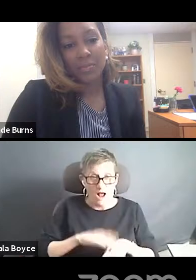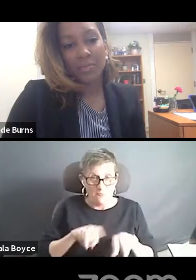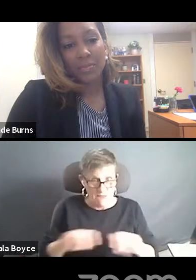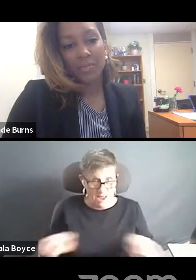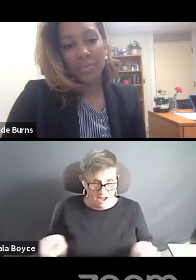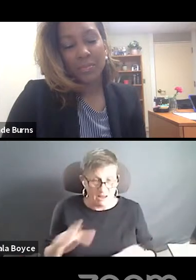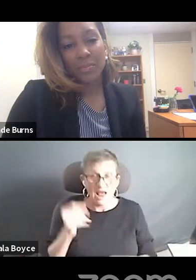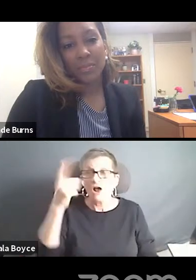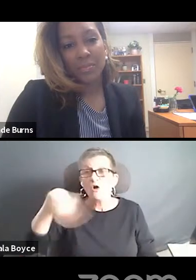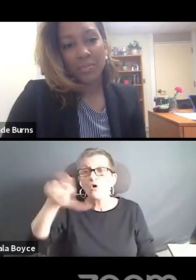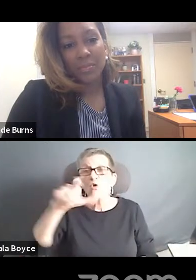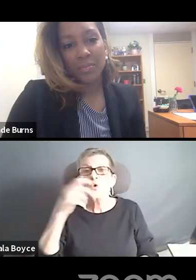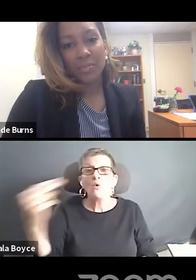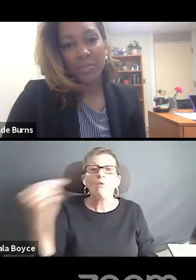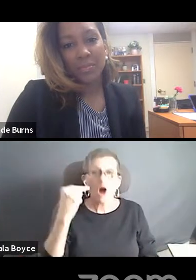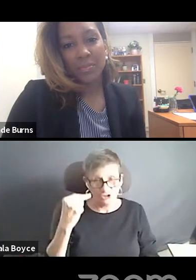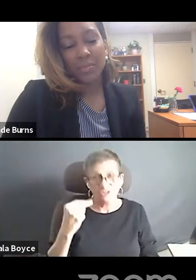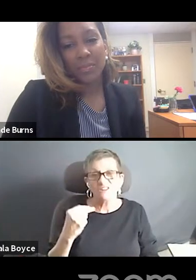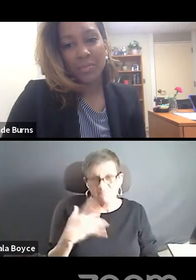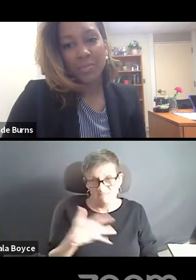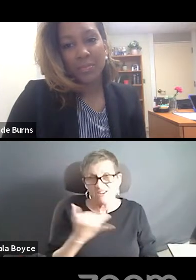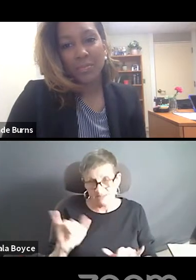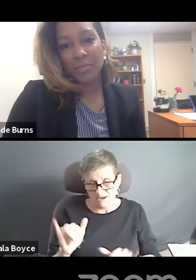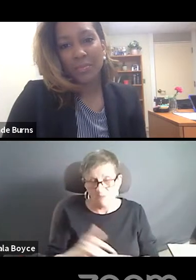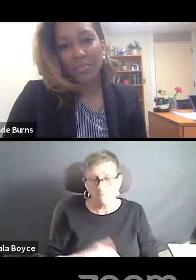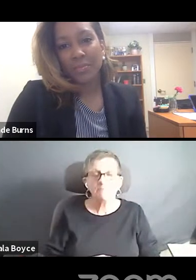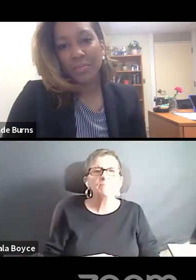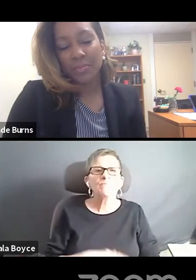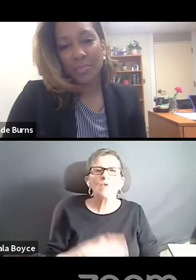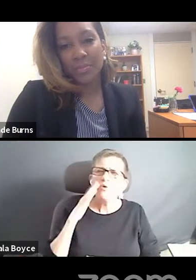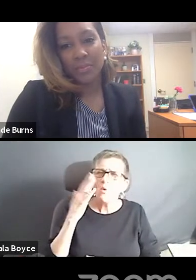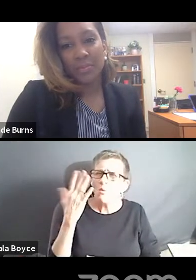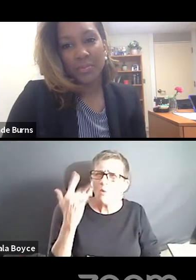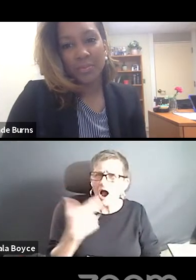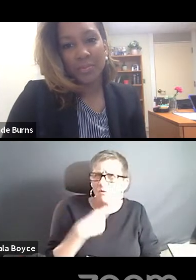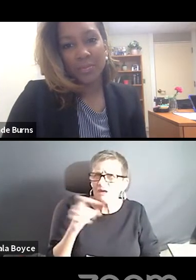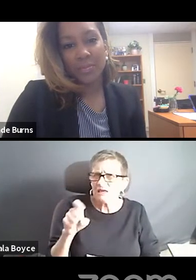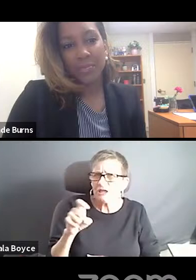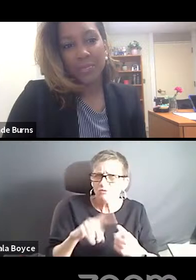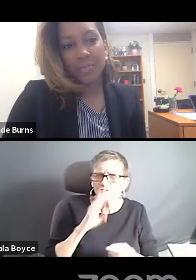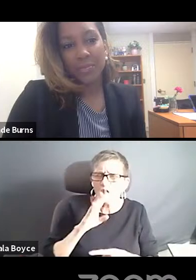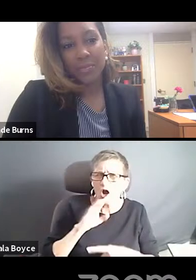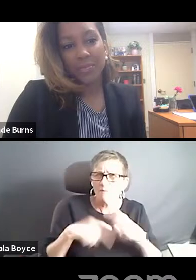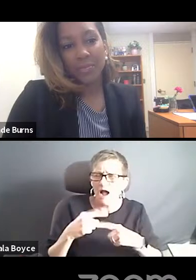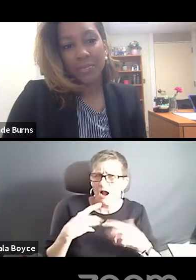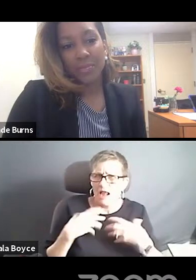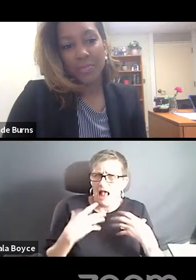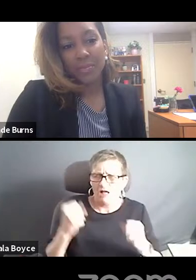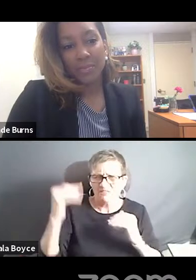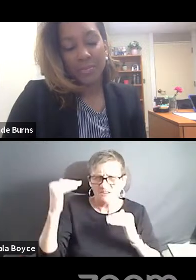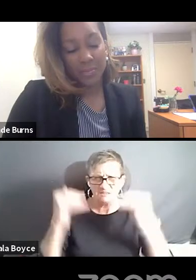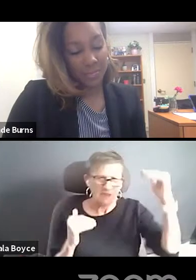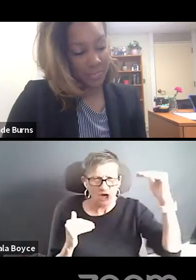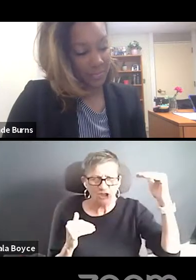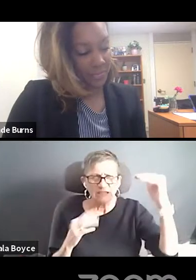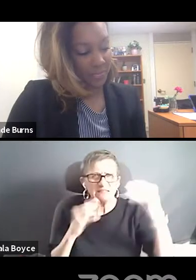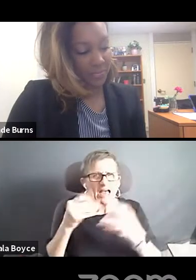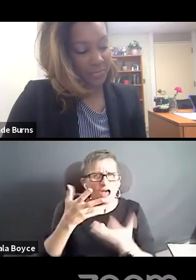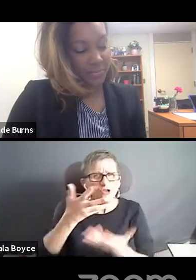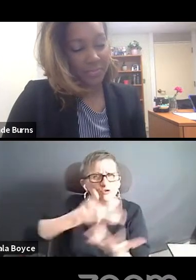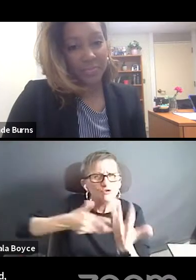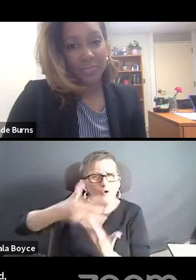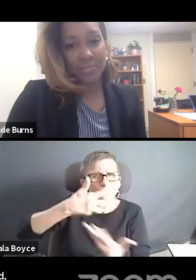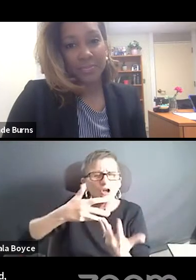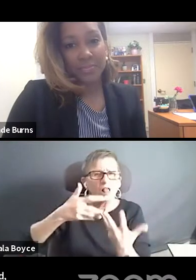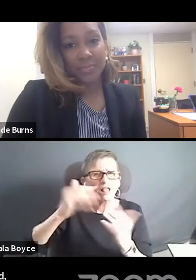sure those of you that are watching. And so why do we need to talk about health disparities and social inequities?